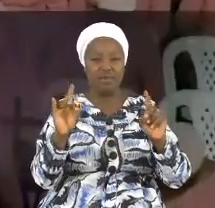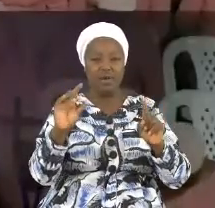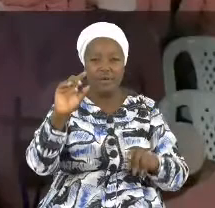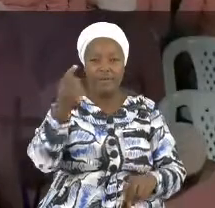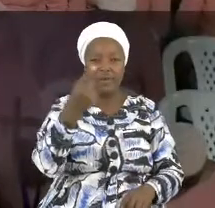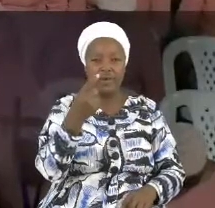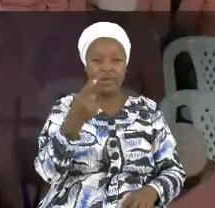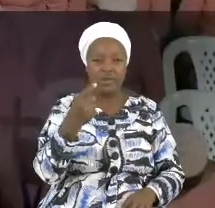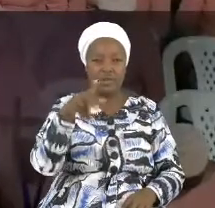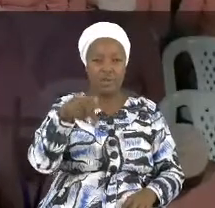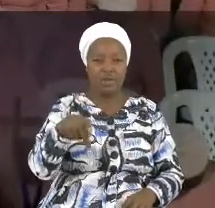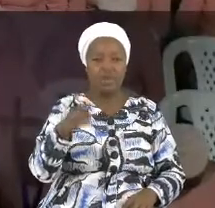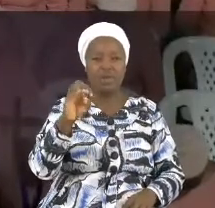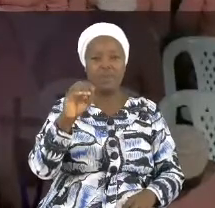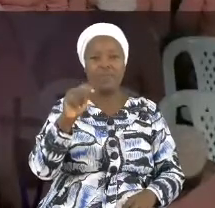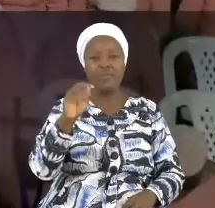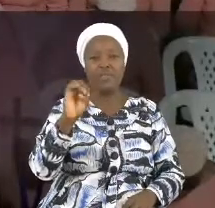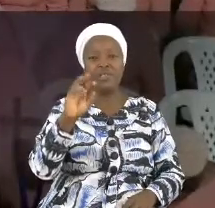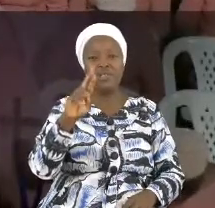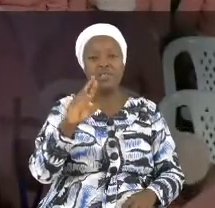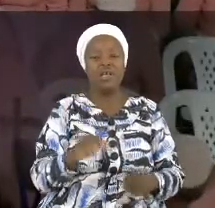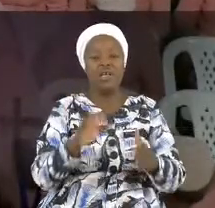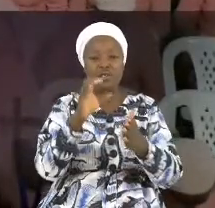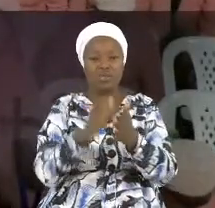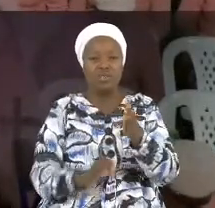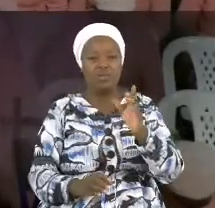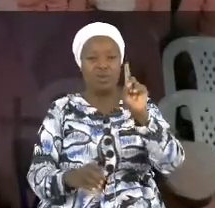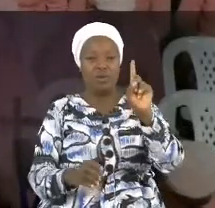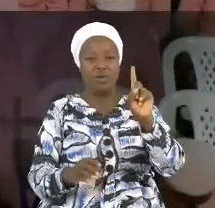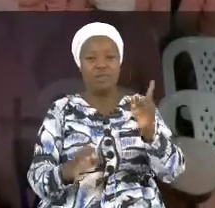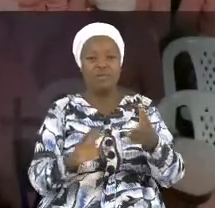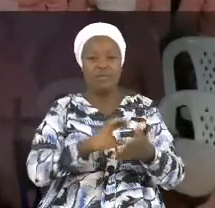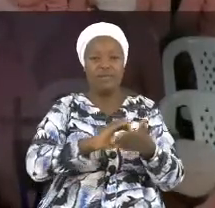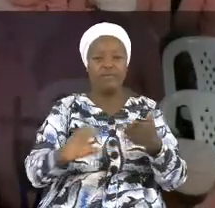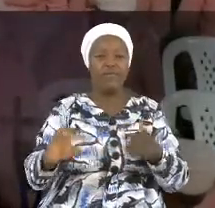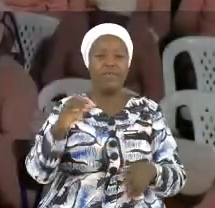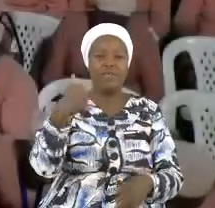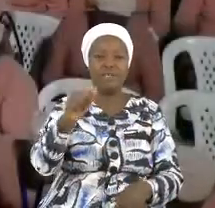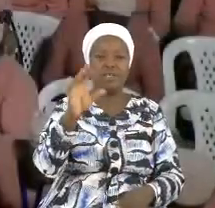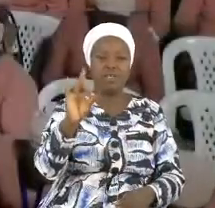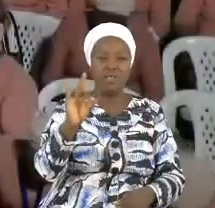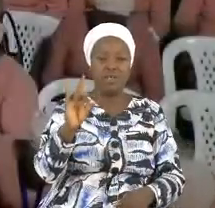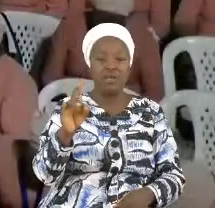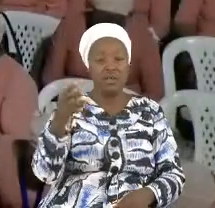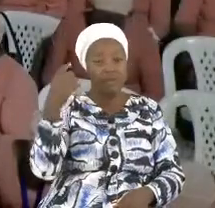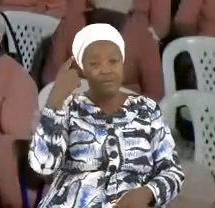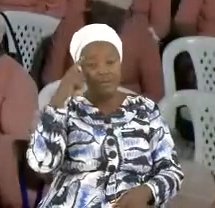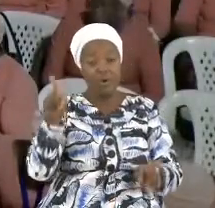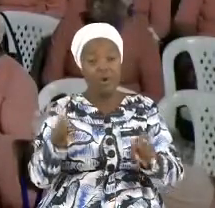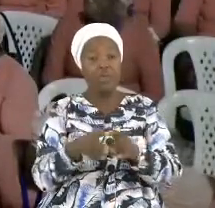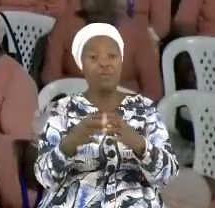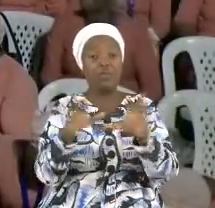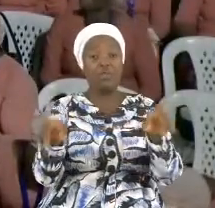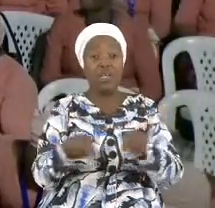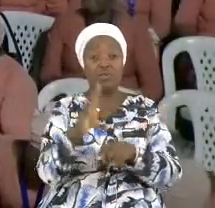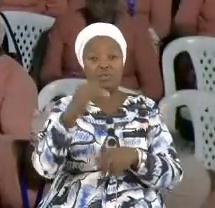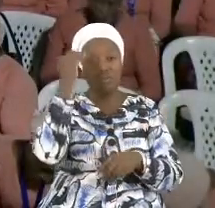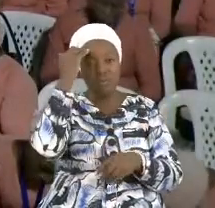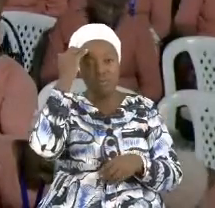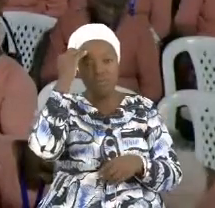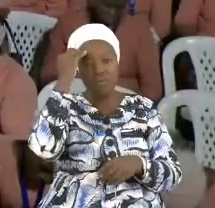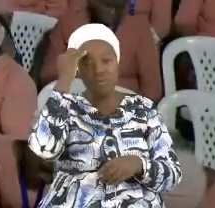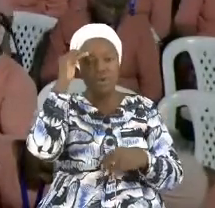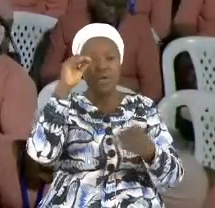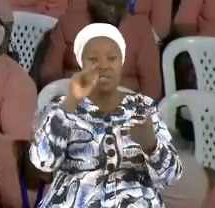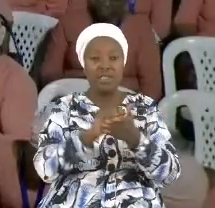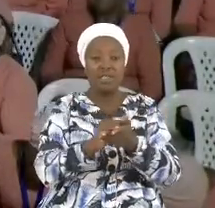1, reading from verse 18. For as much as ye know that ye were